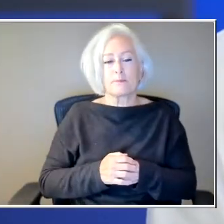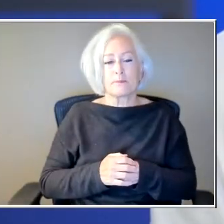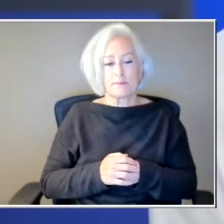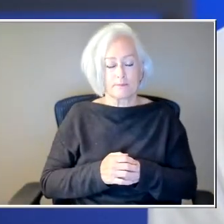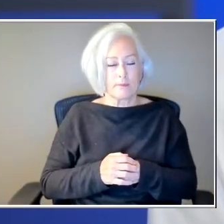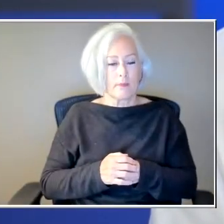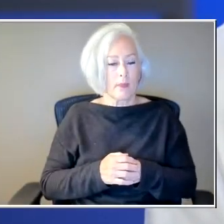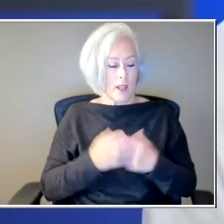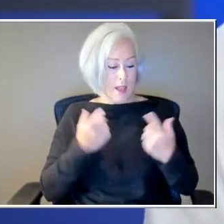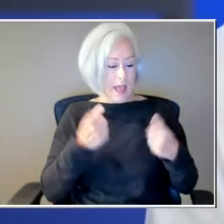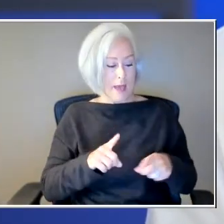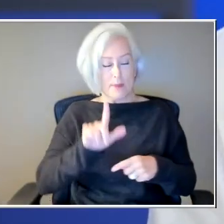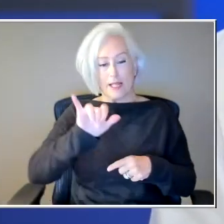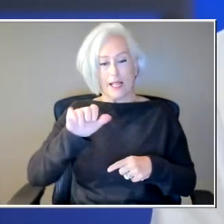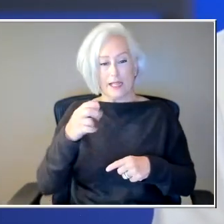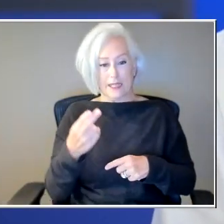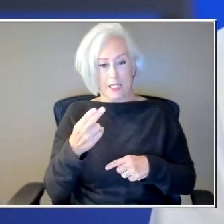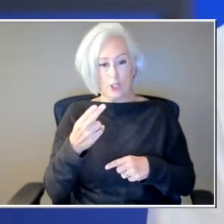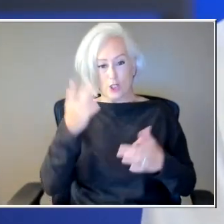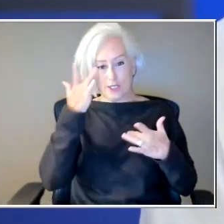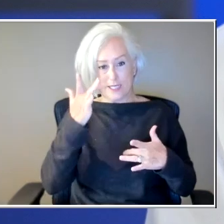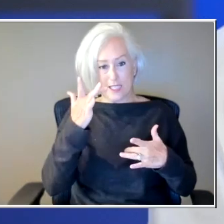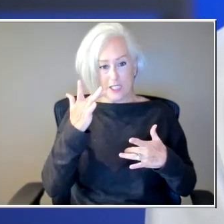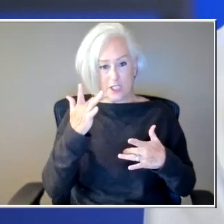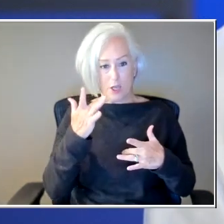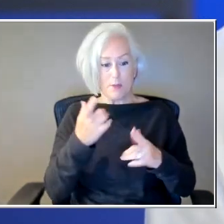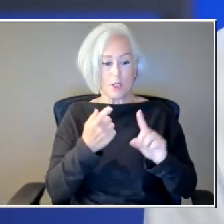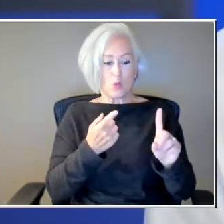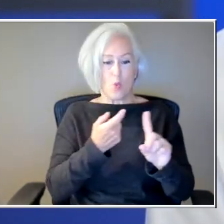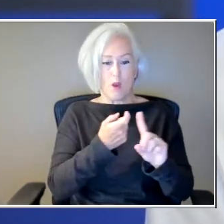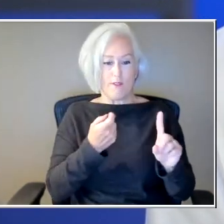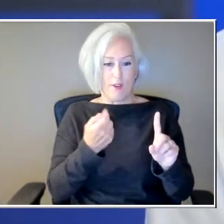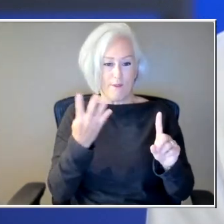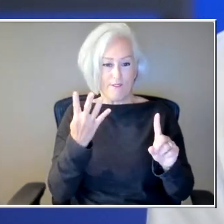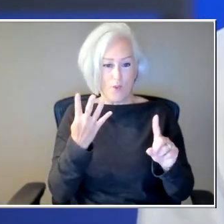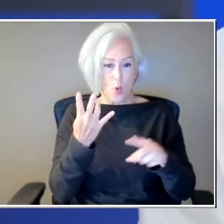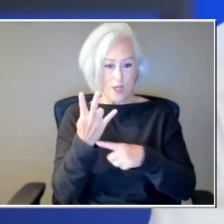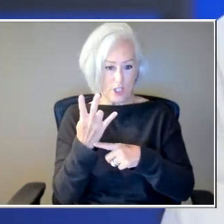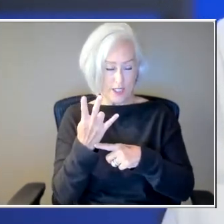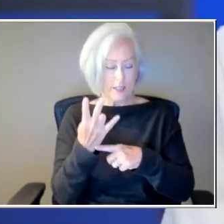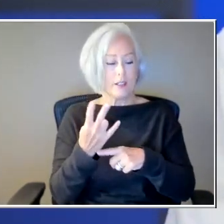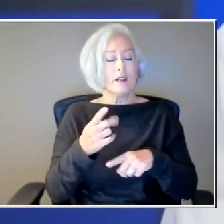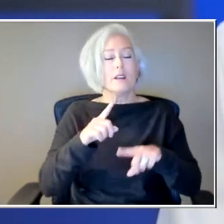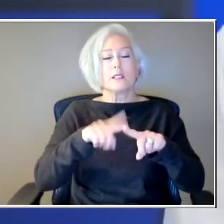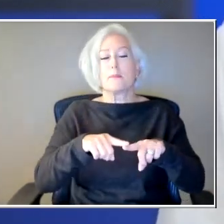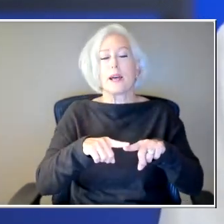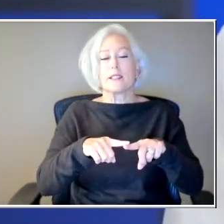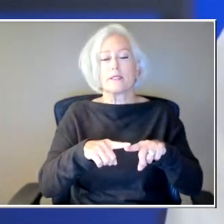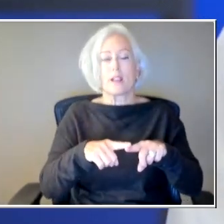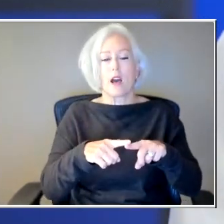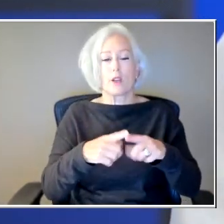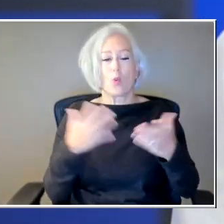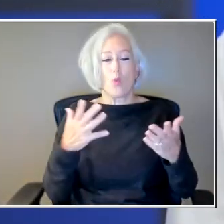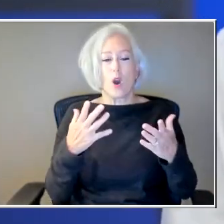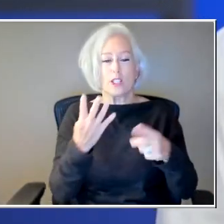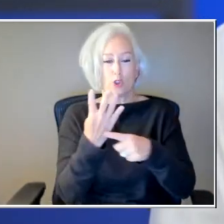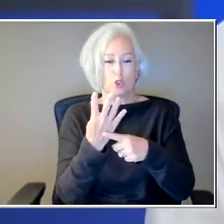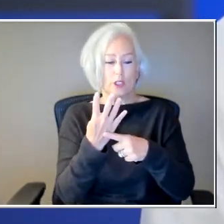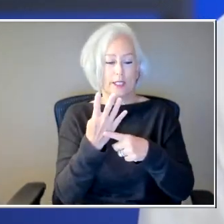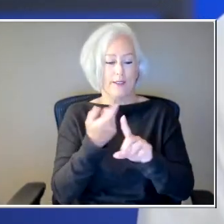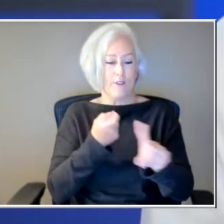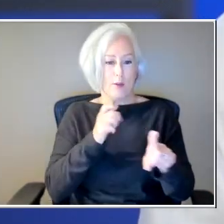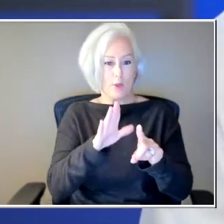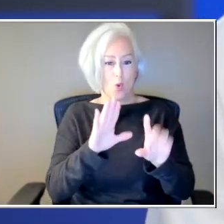syndrome happens because of one of 4 genes. So depending on the type of gene you inherit from or the type of gene which runs in your family, the risk can run